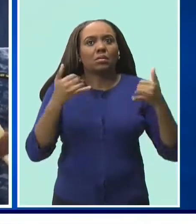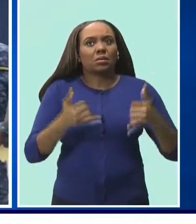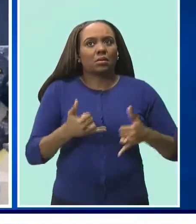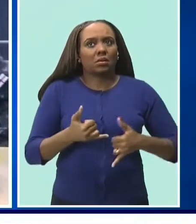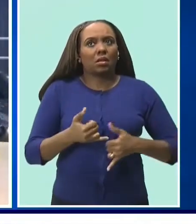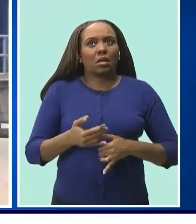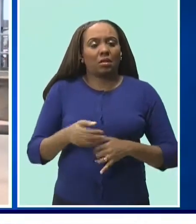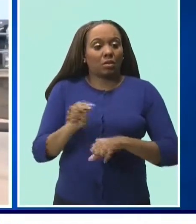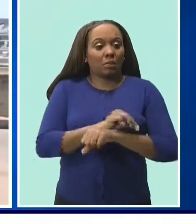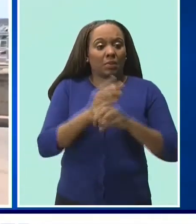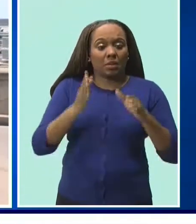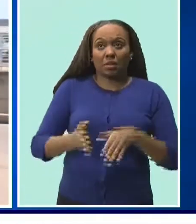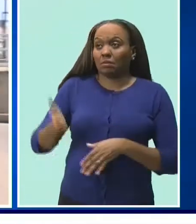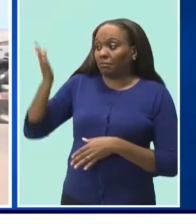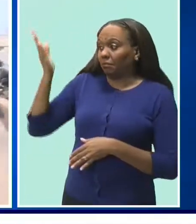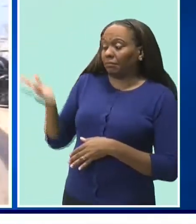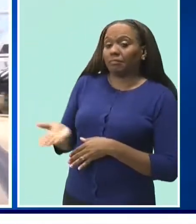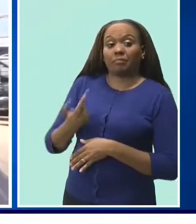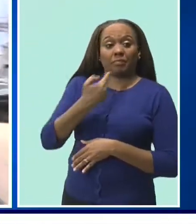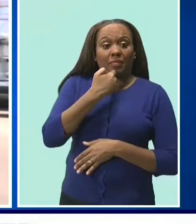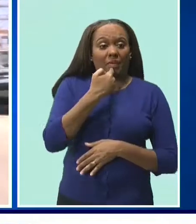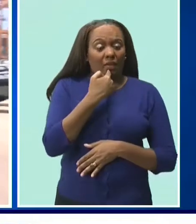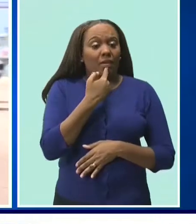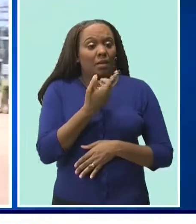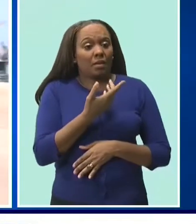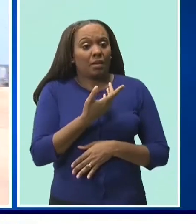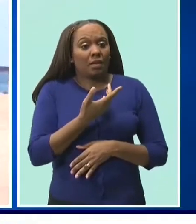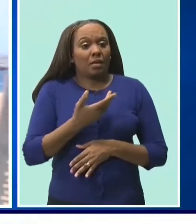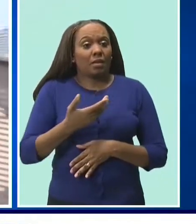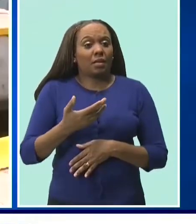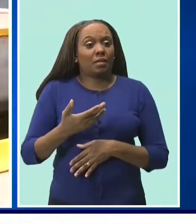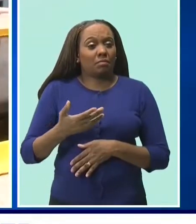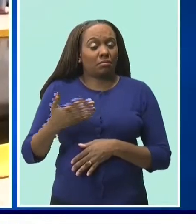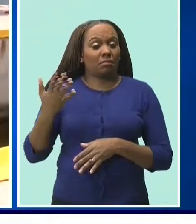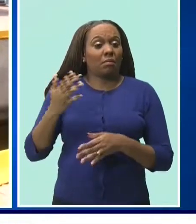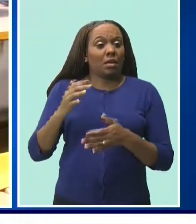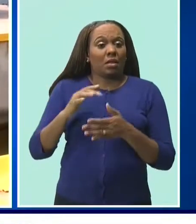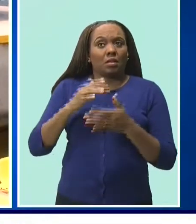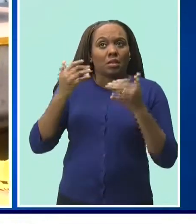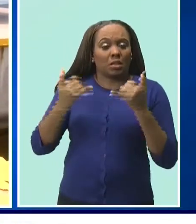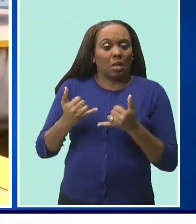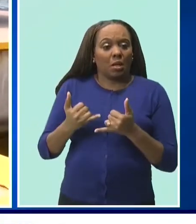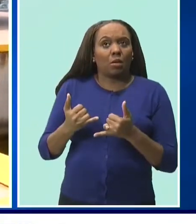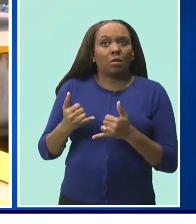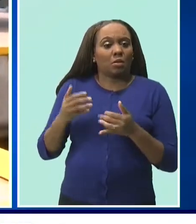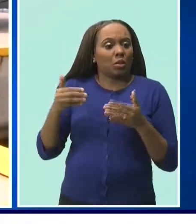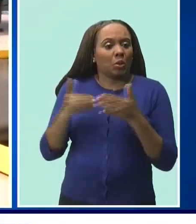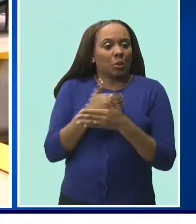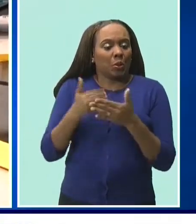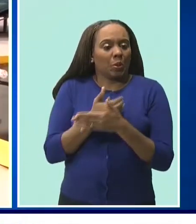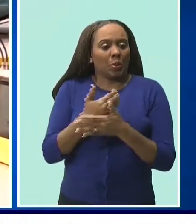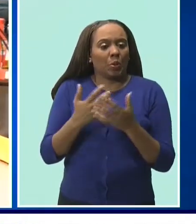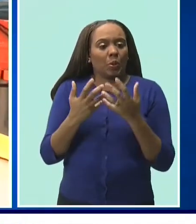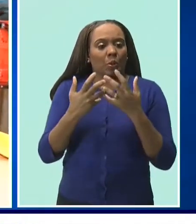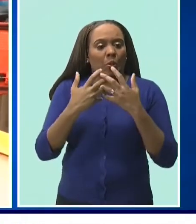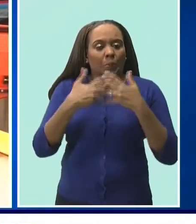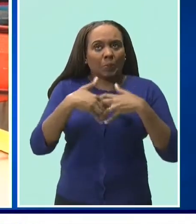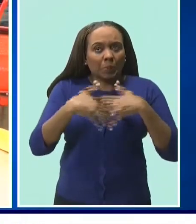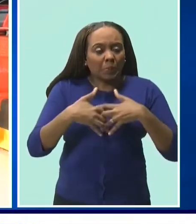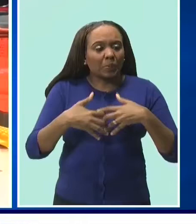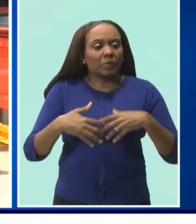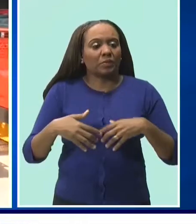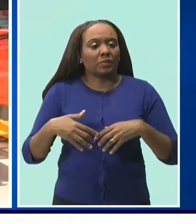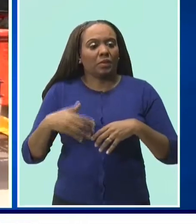Kirk Humphrey says the chances of those past events recurring have been reduced thanks to this sargassum seaweed